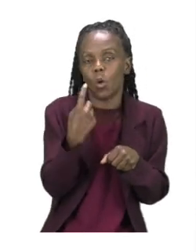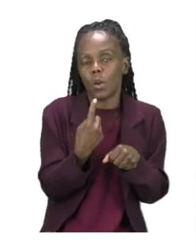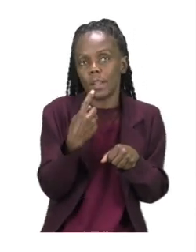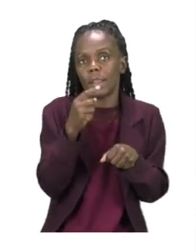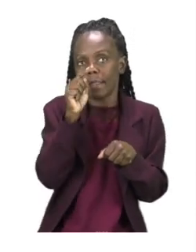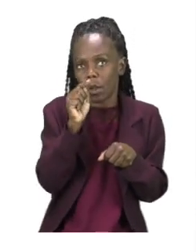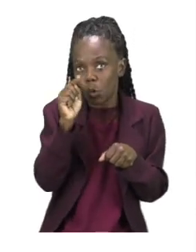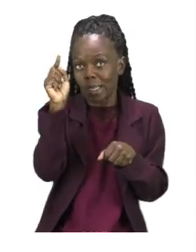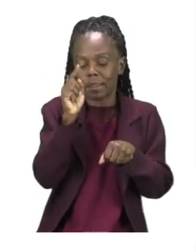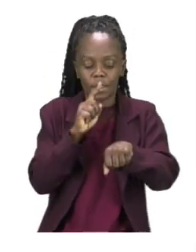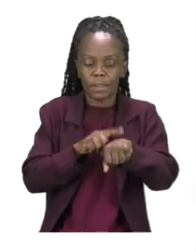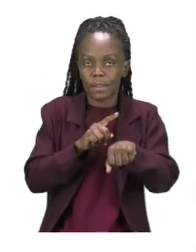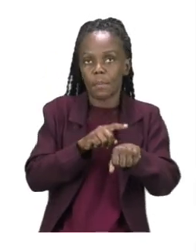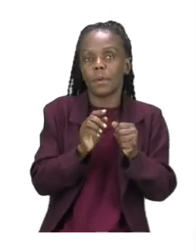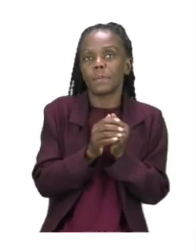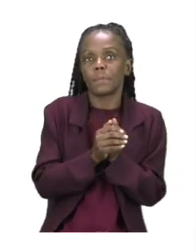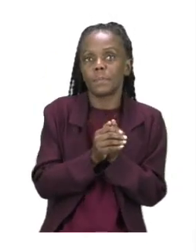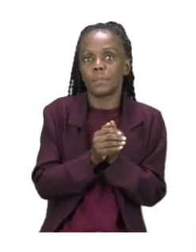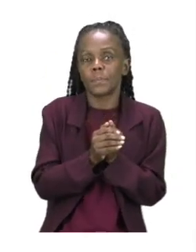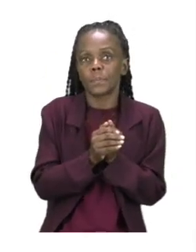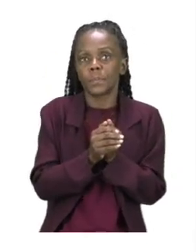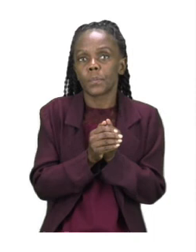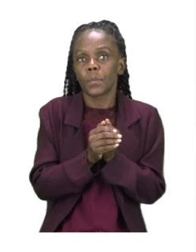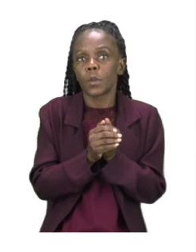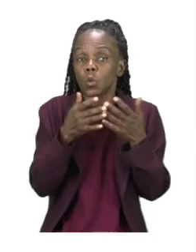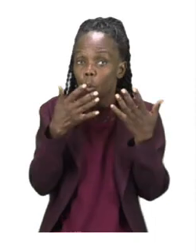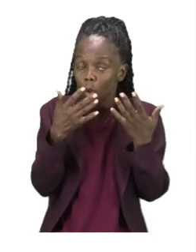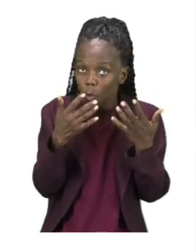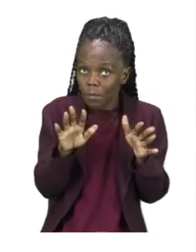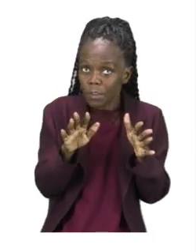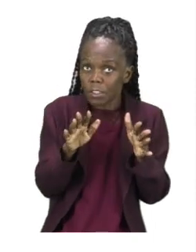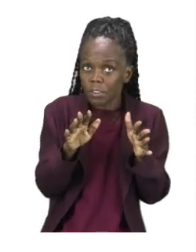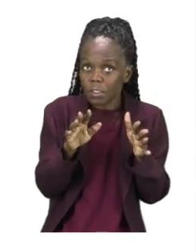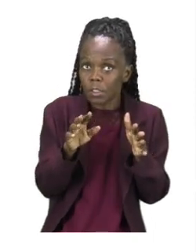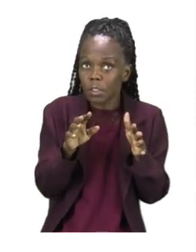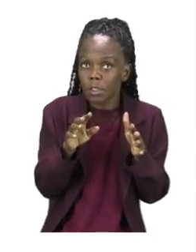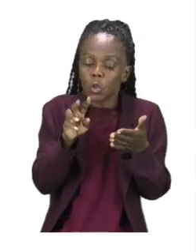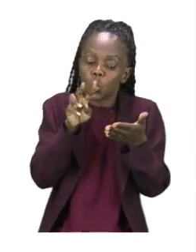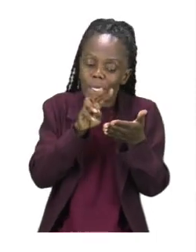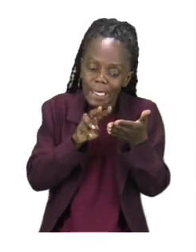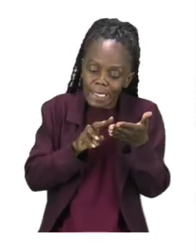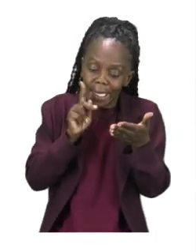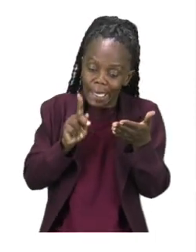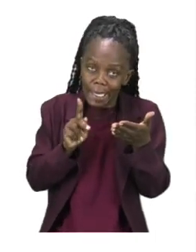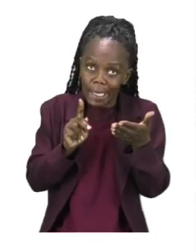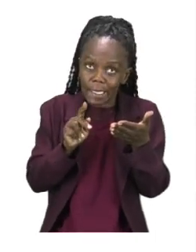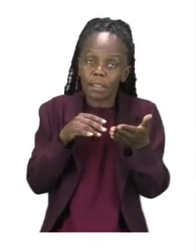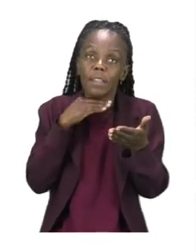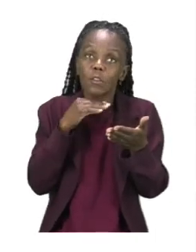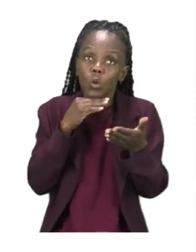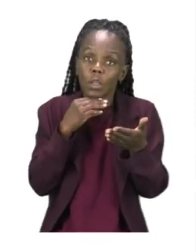And when you are done, boys and girls, I want you to read the comprehension by yourself. So go ahead and read